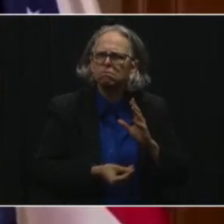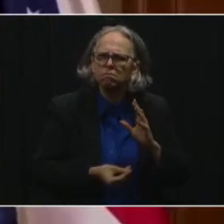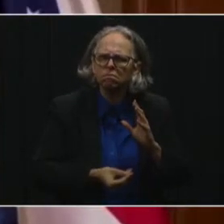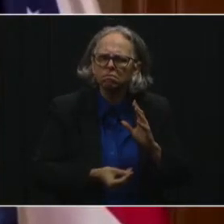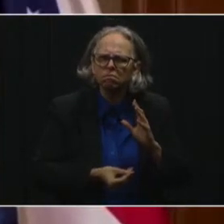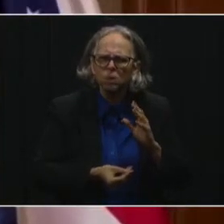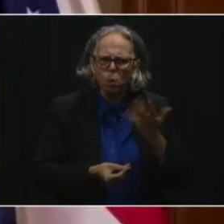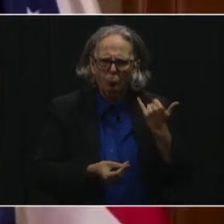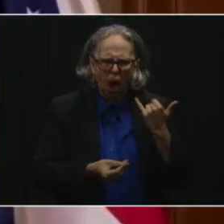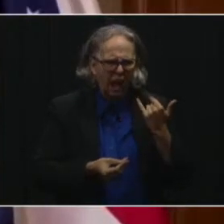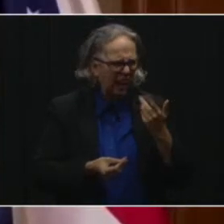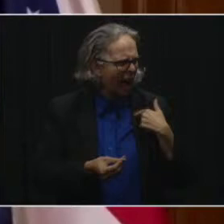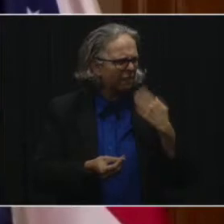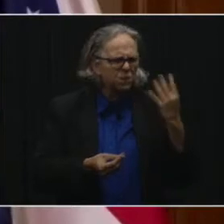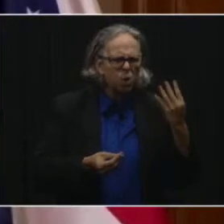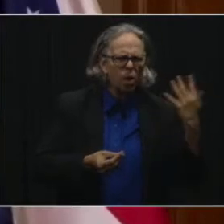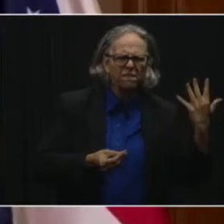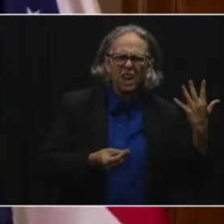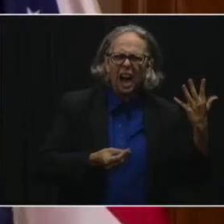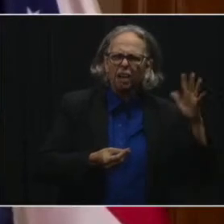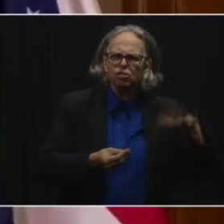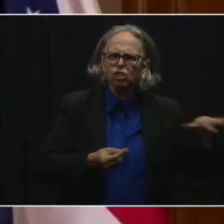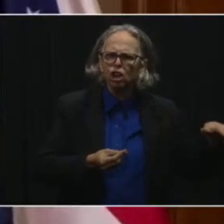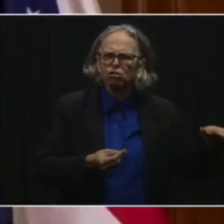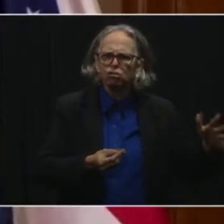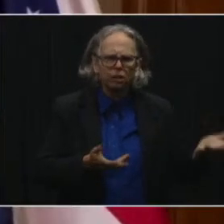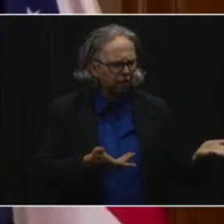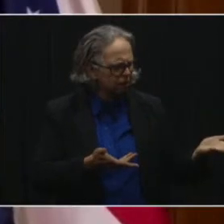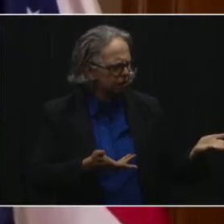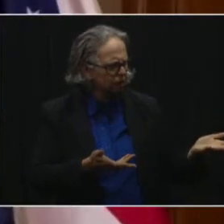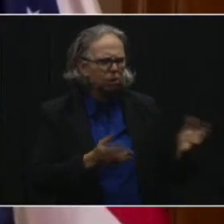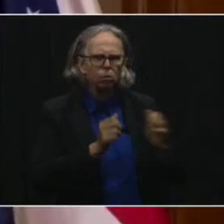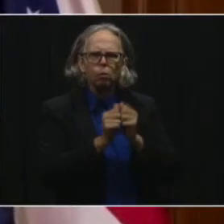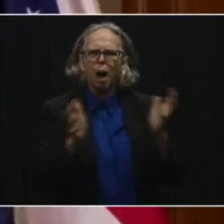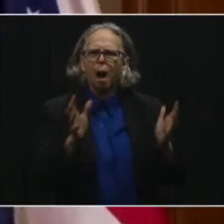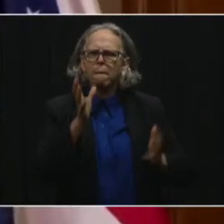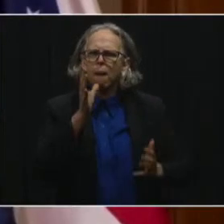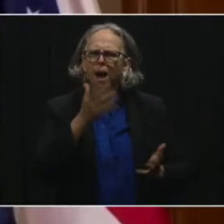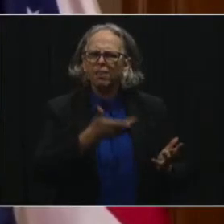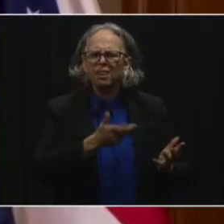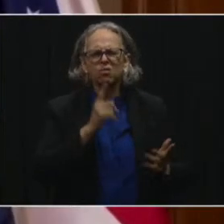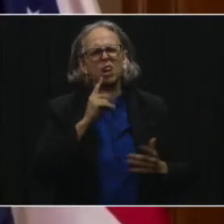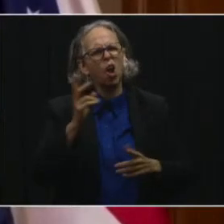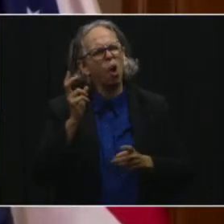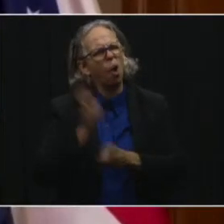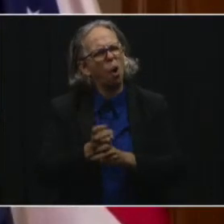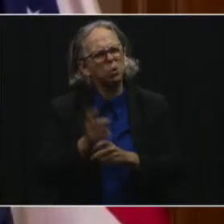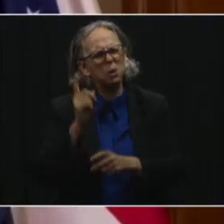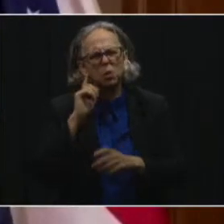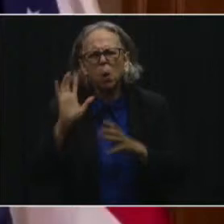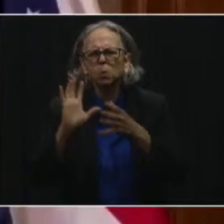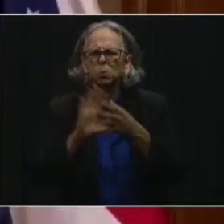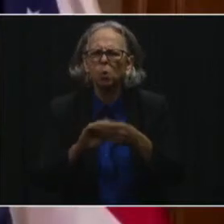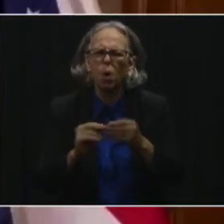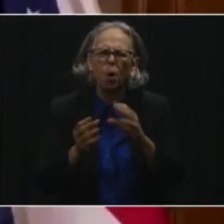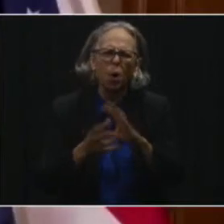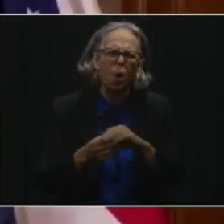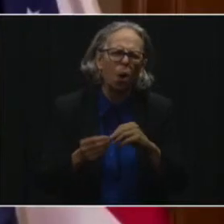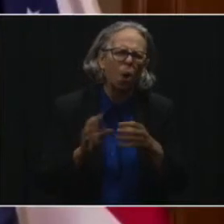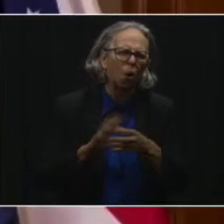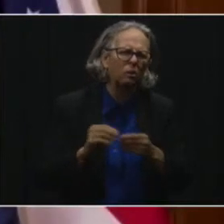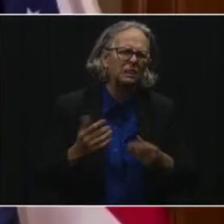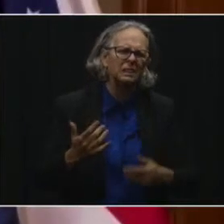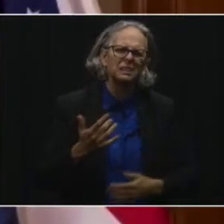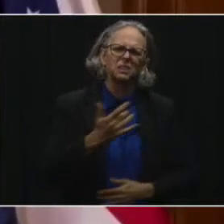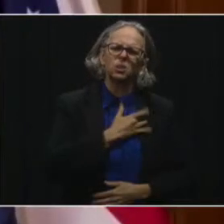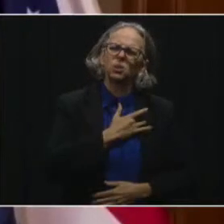These were just tough stories to listen to. And when we got back, I asked our team to kind of